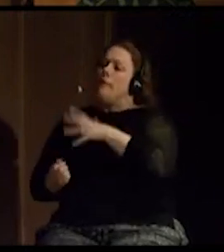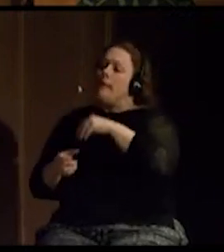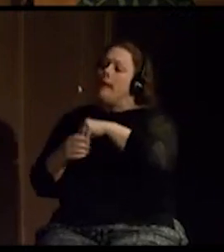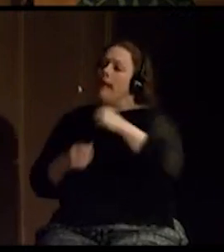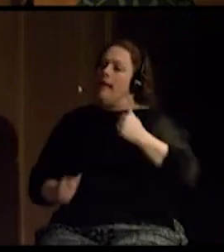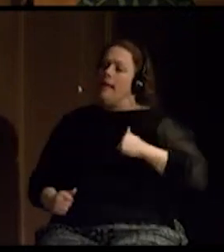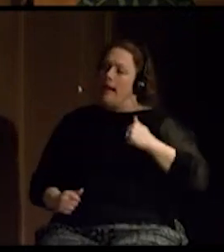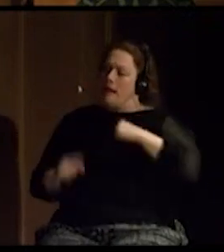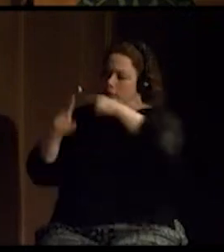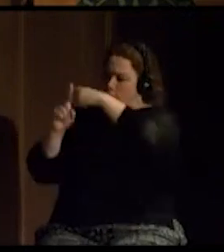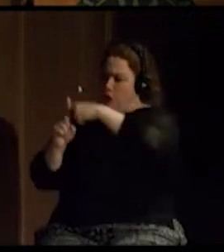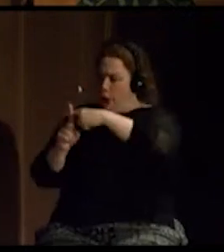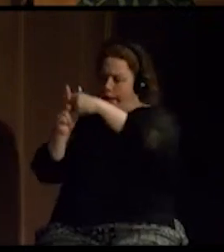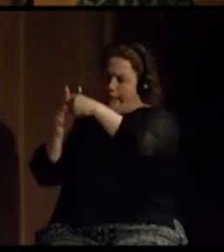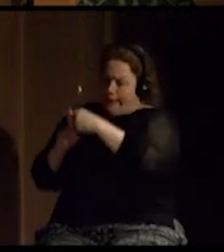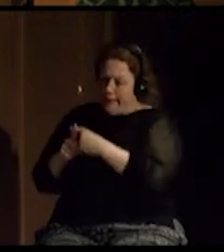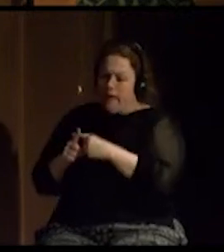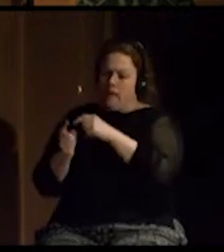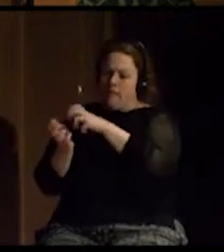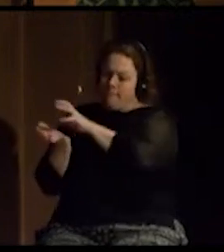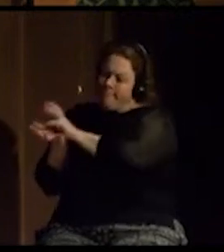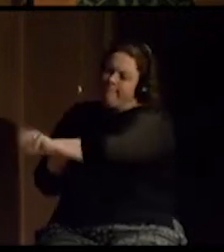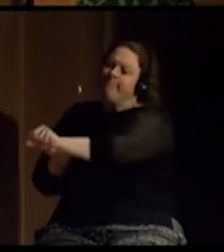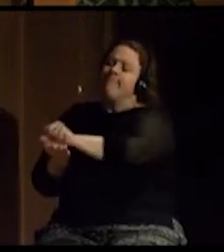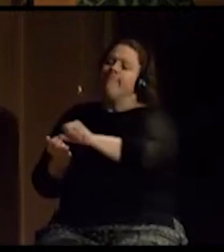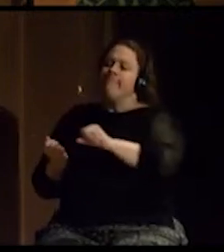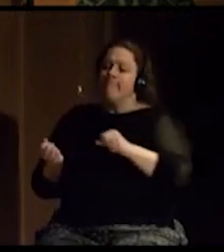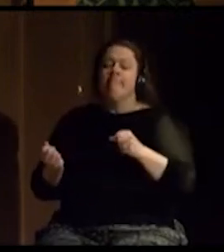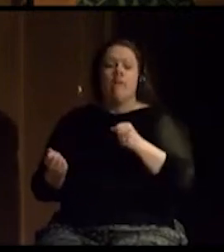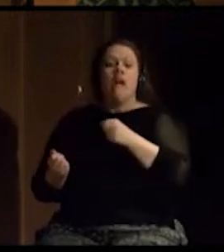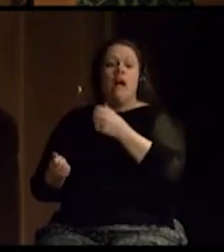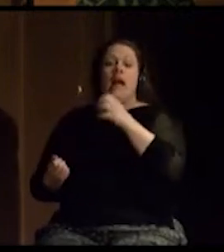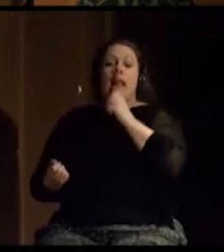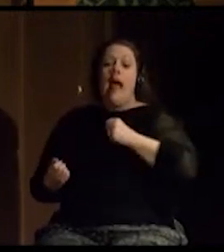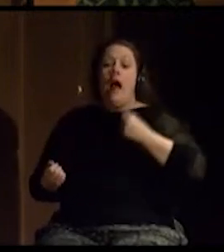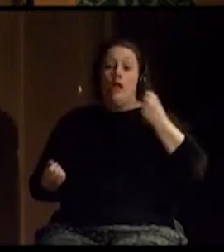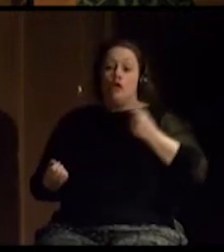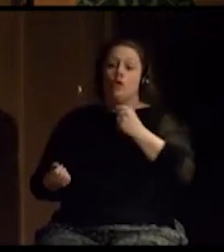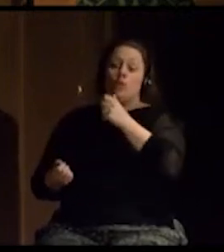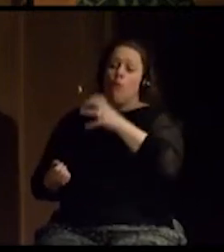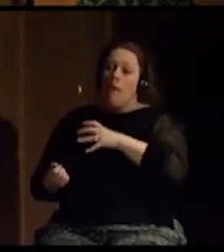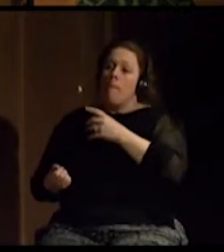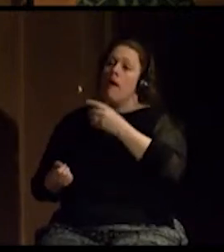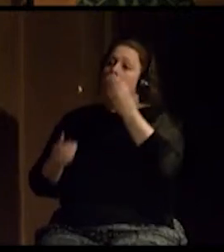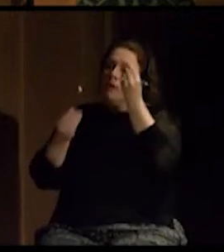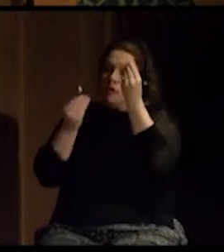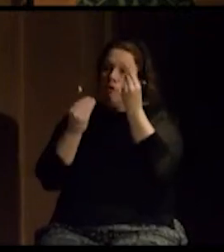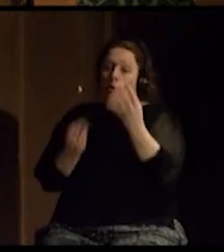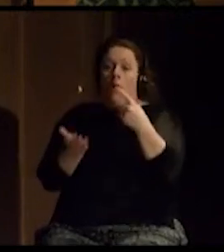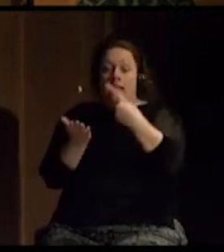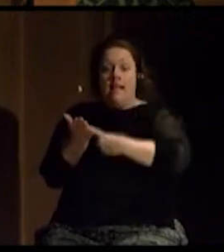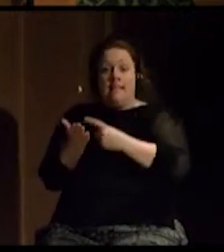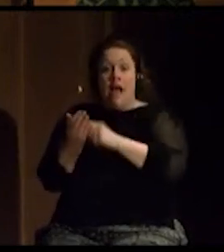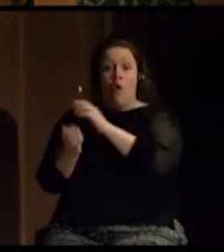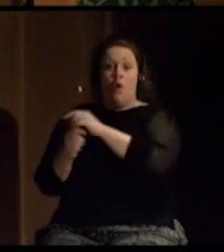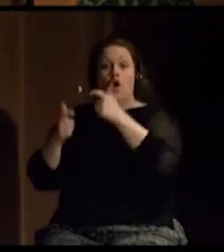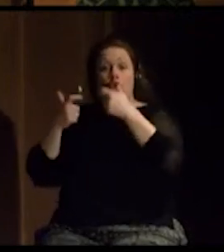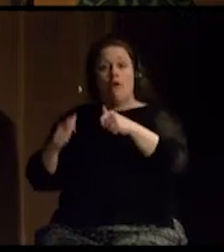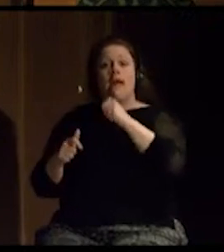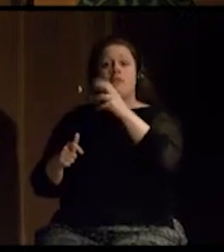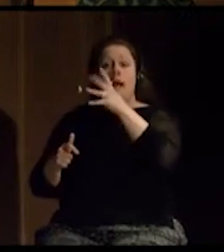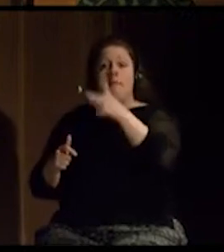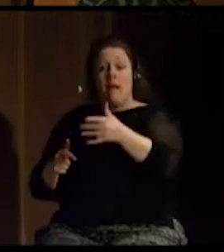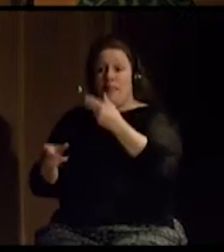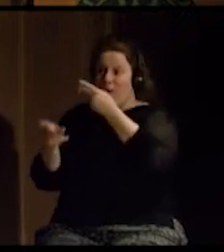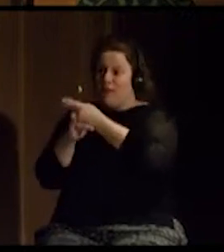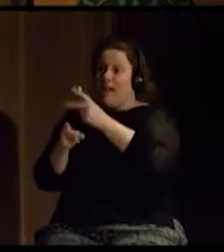Rena Point Bolton, a Stoa Nation elder, she had told us how her great-grandmother had kept woolly dogs but was forced to give them up.